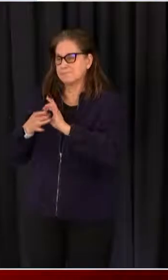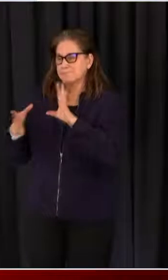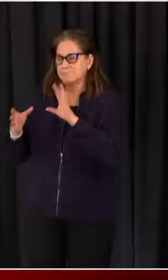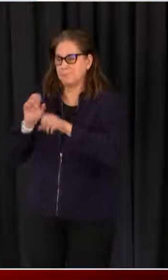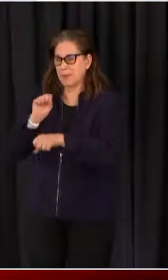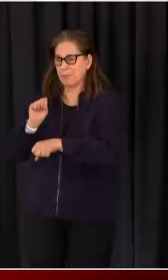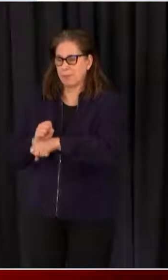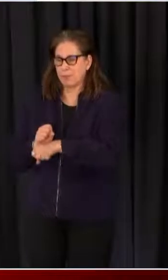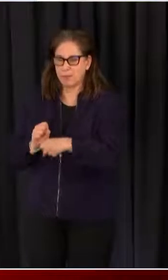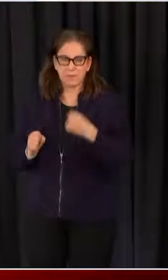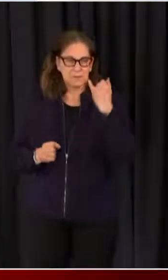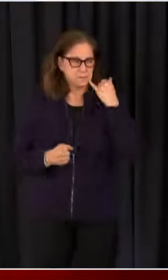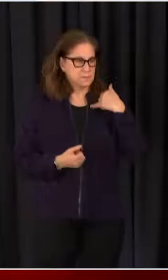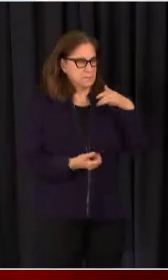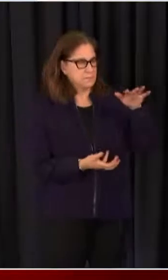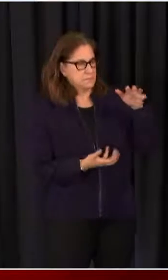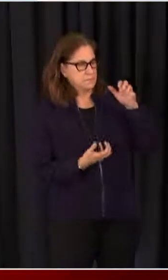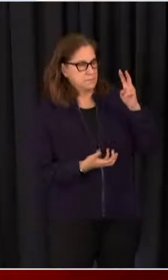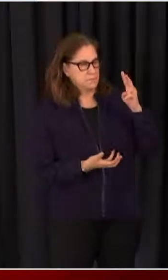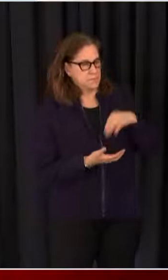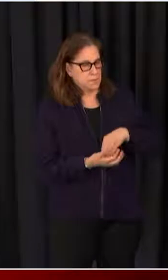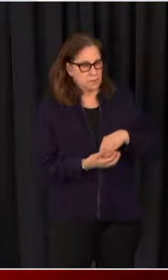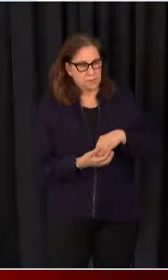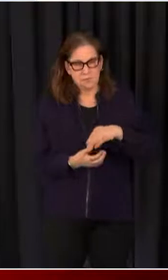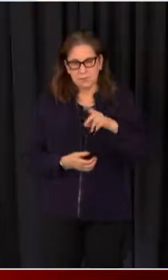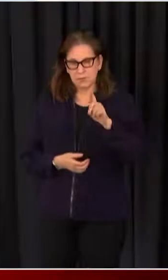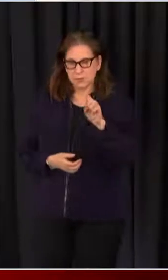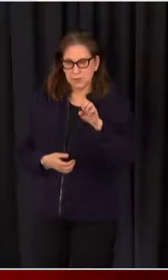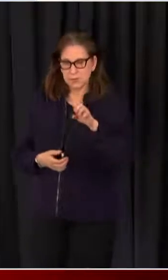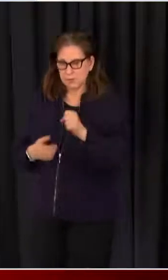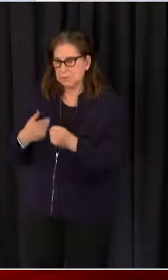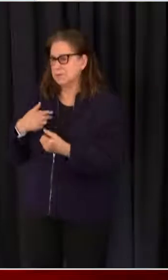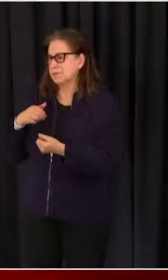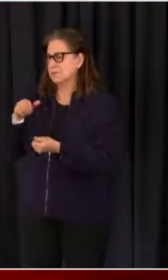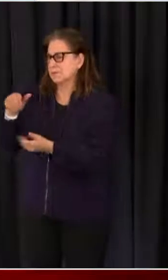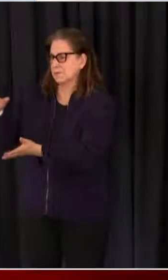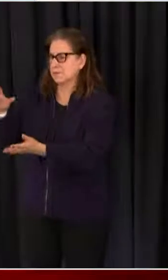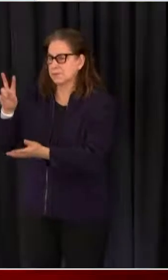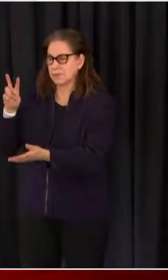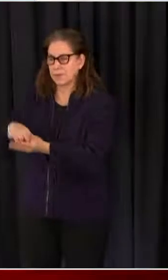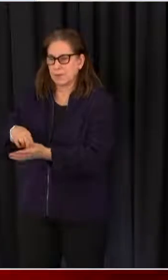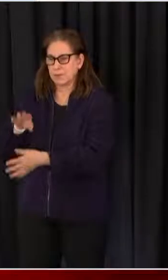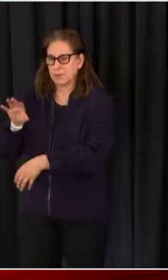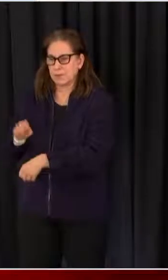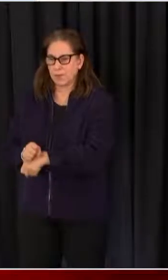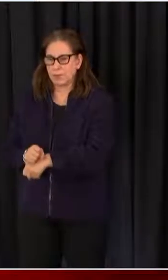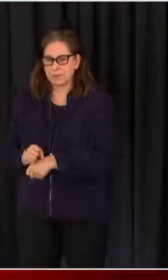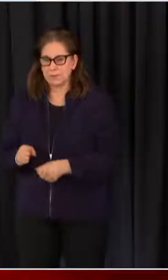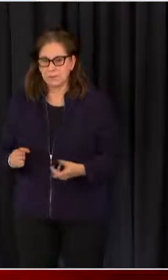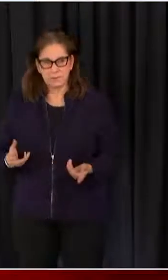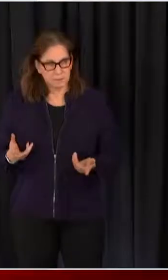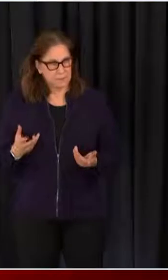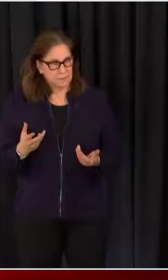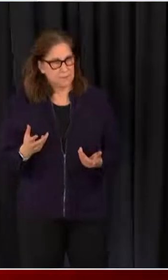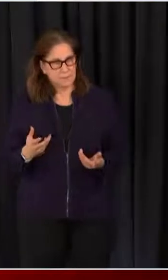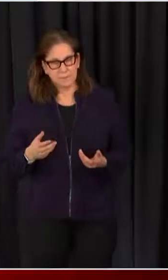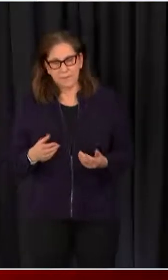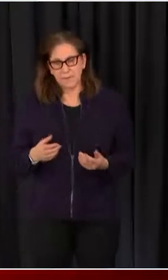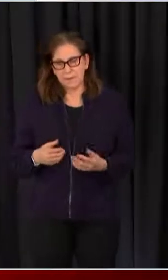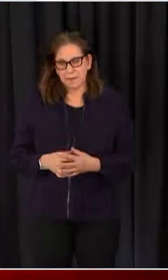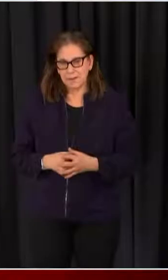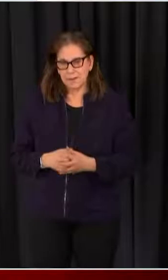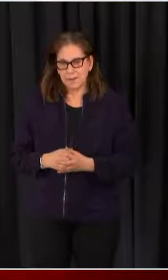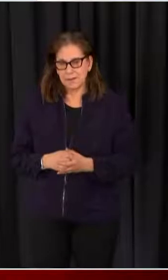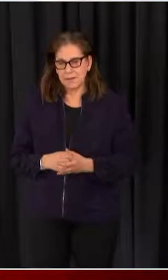to allocate appointment opportunities to those individuals who have the highest burden of disease in our community at a higher